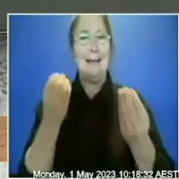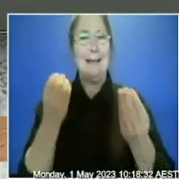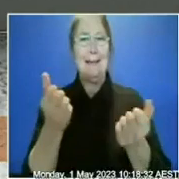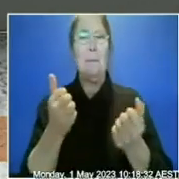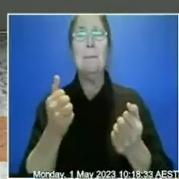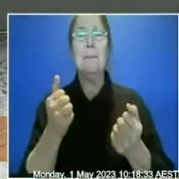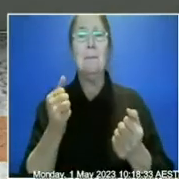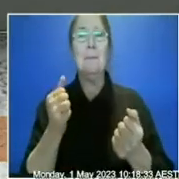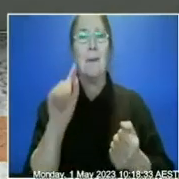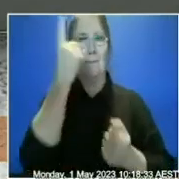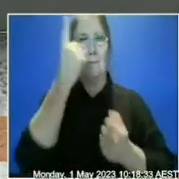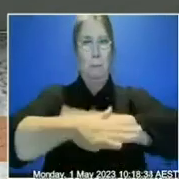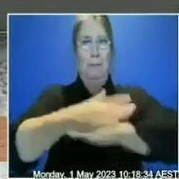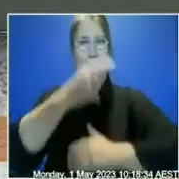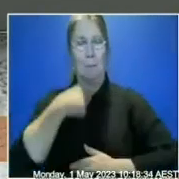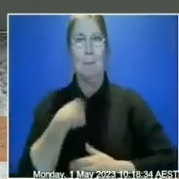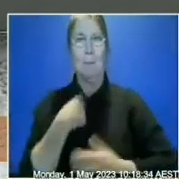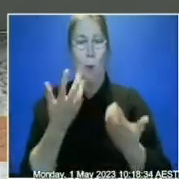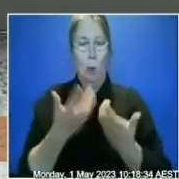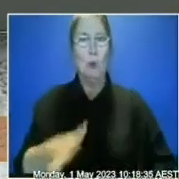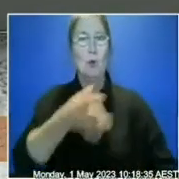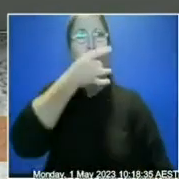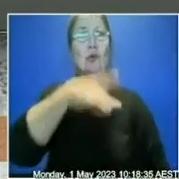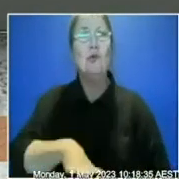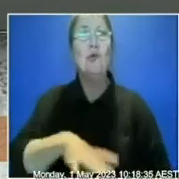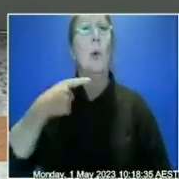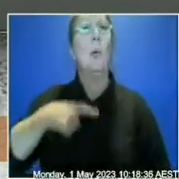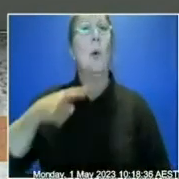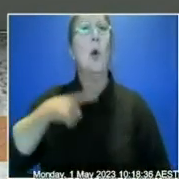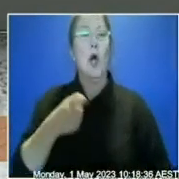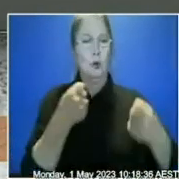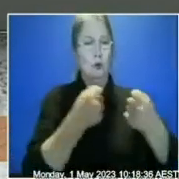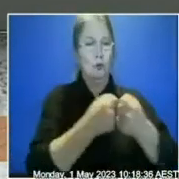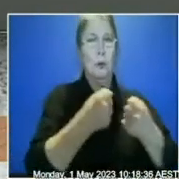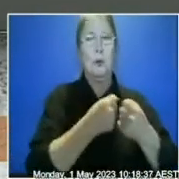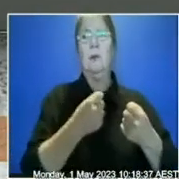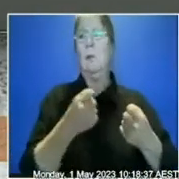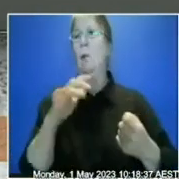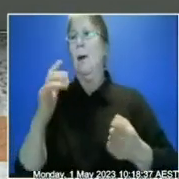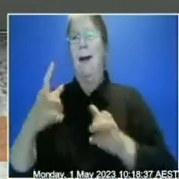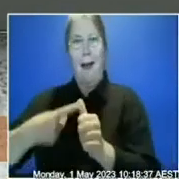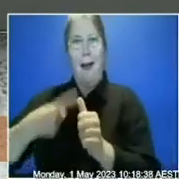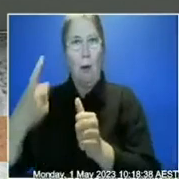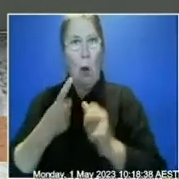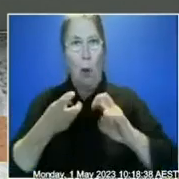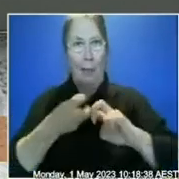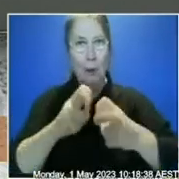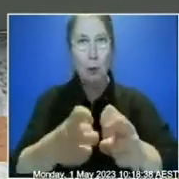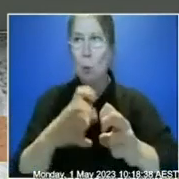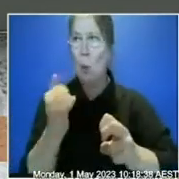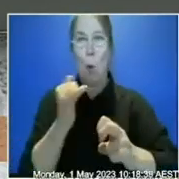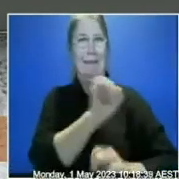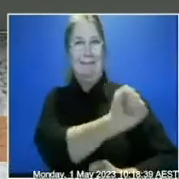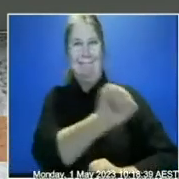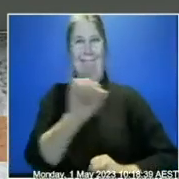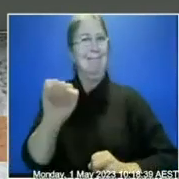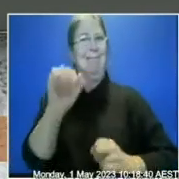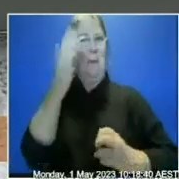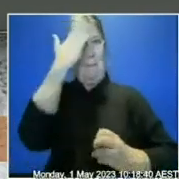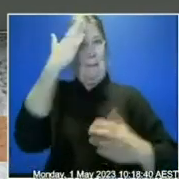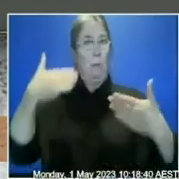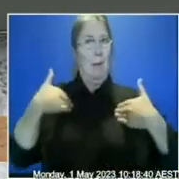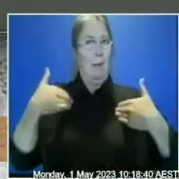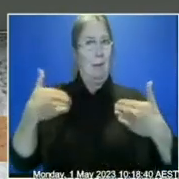Is it right to say that there is a huge demand for alcohol and other drug services in Victoria, more than can be met at any